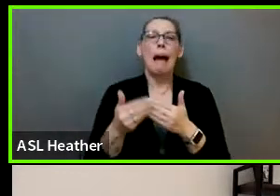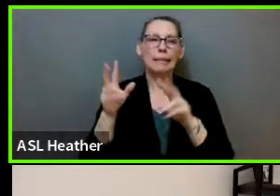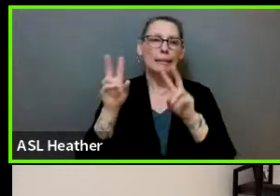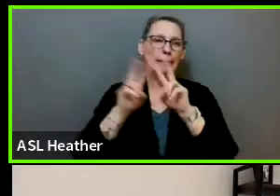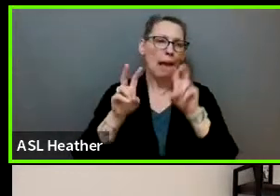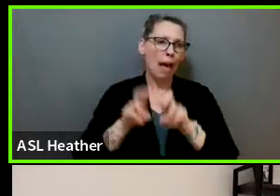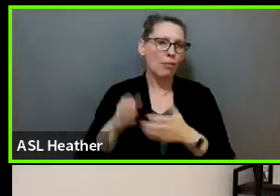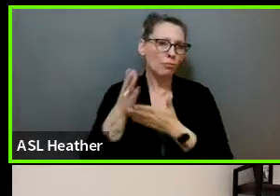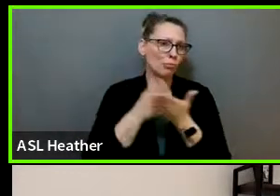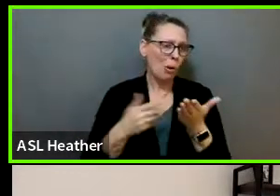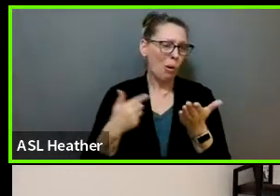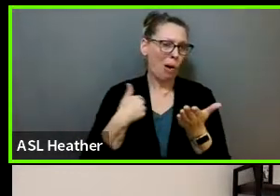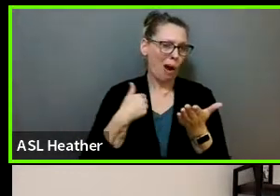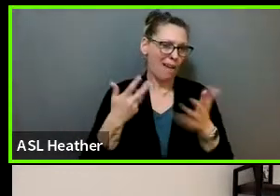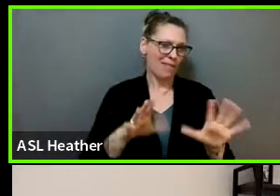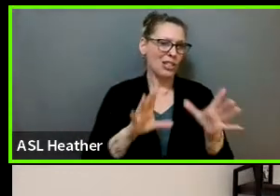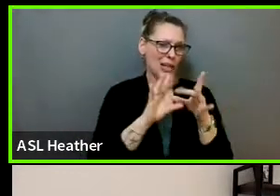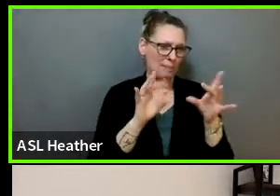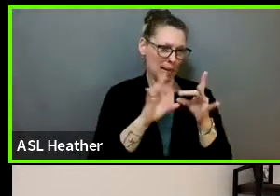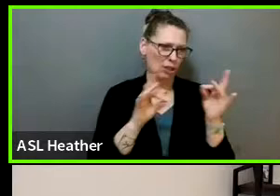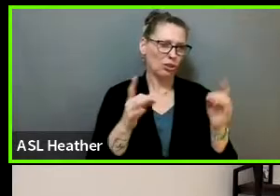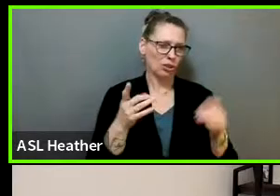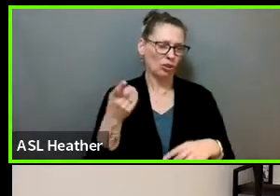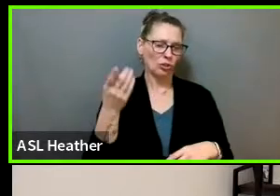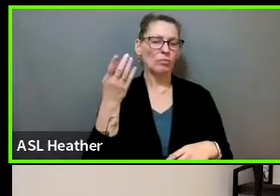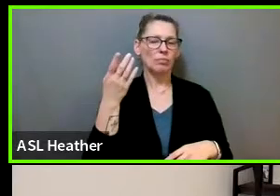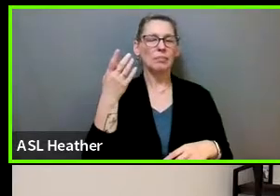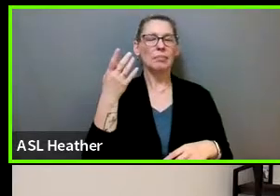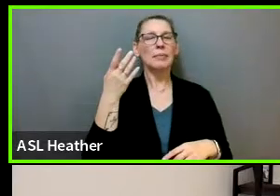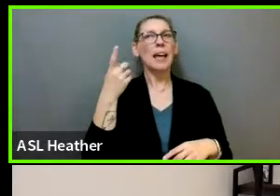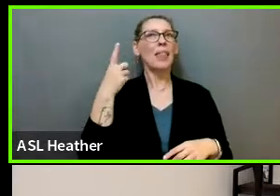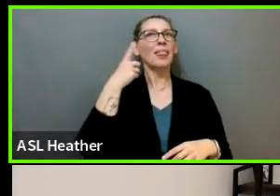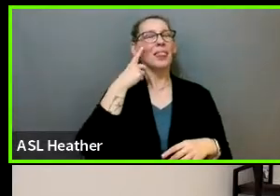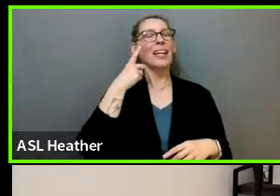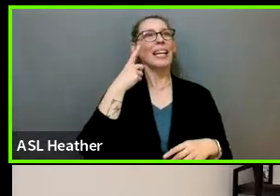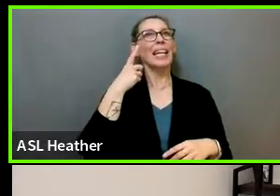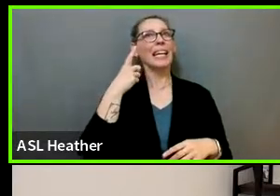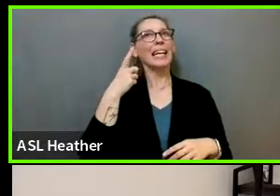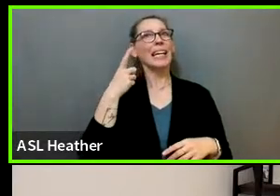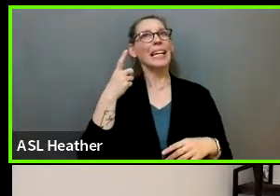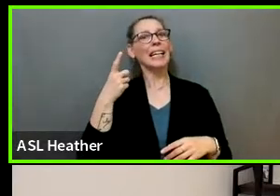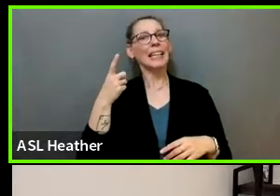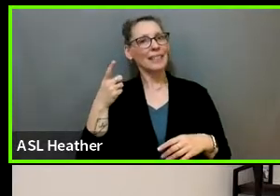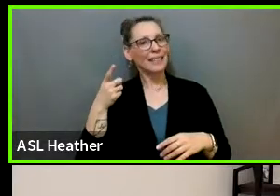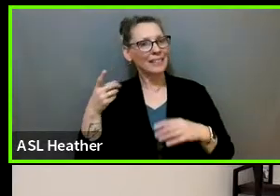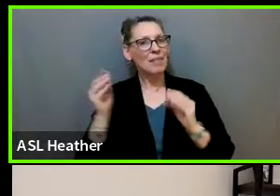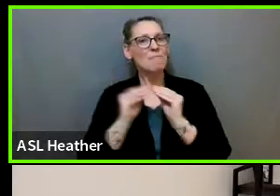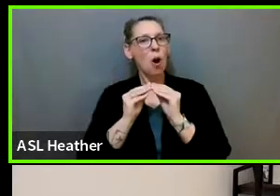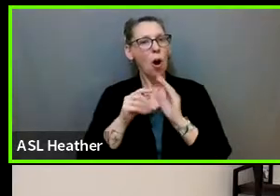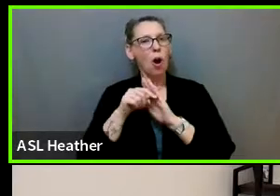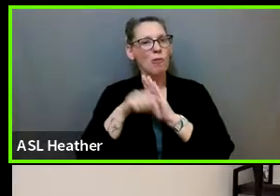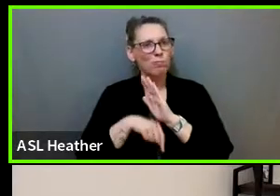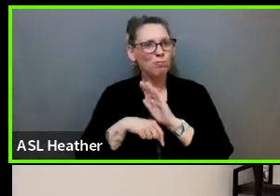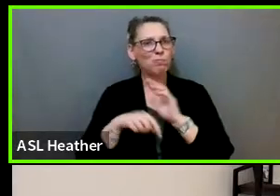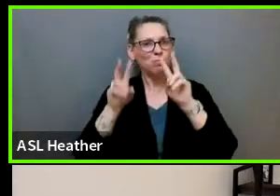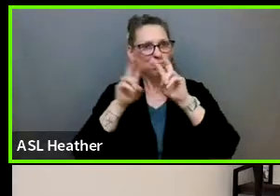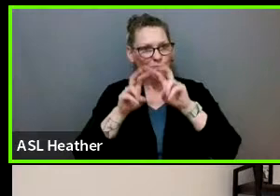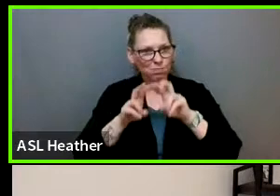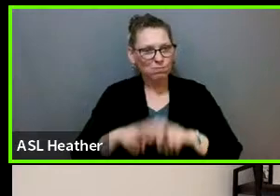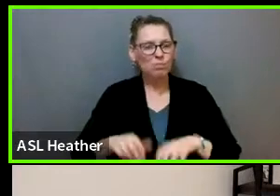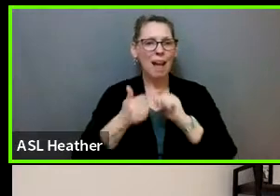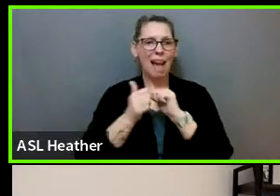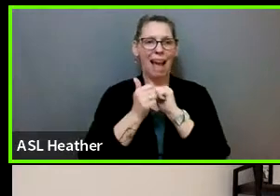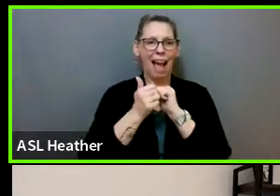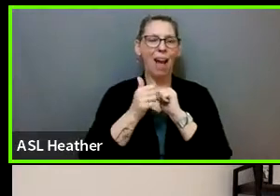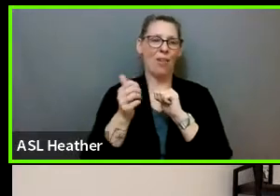that I mentioned, I think leading into that analysis, they go more in depth looking at how